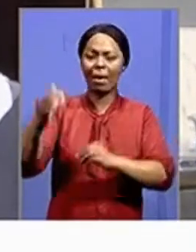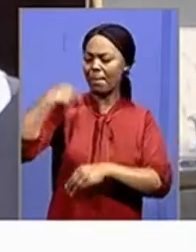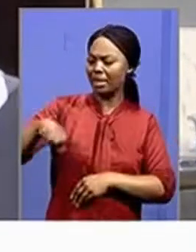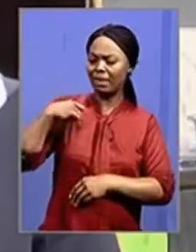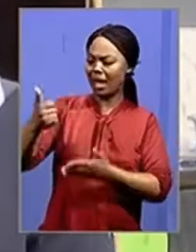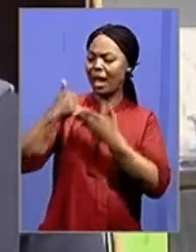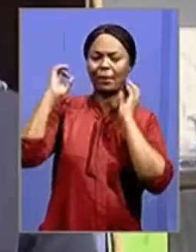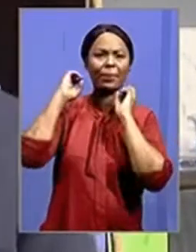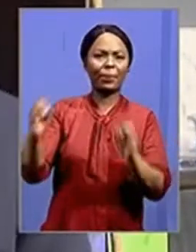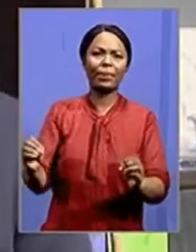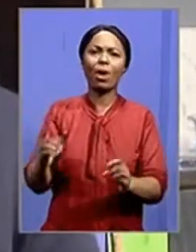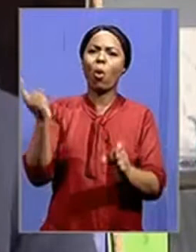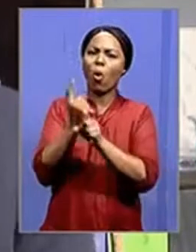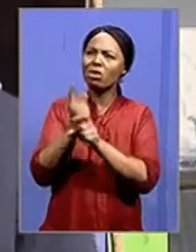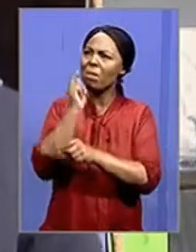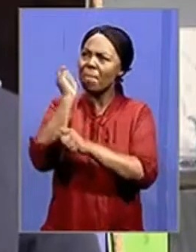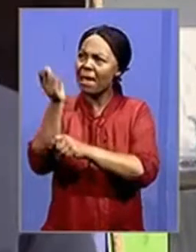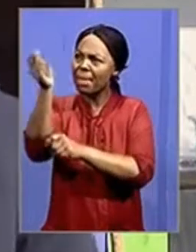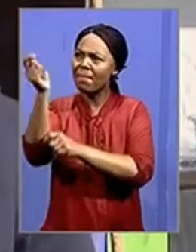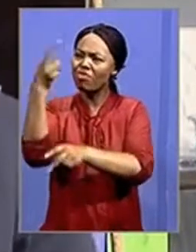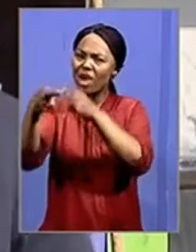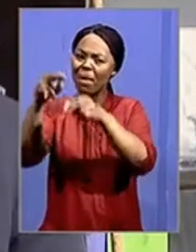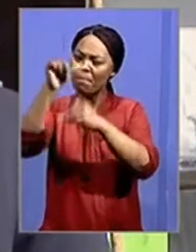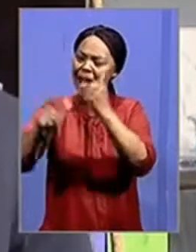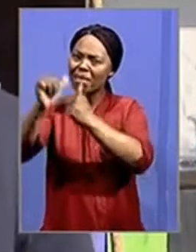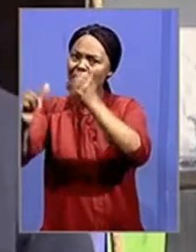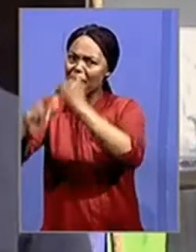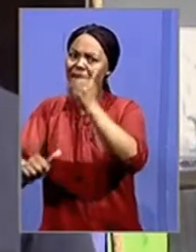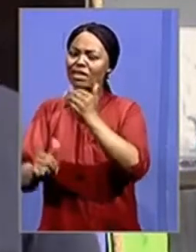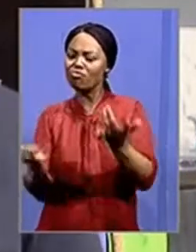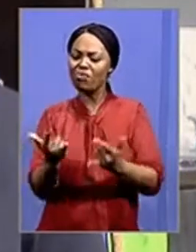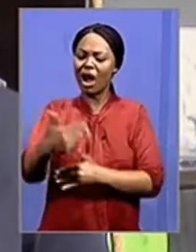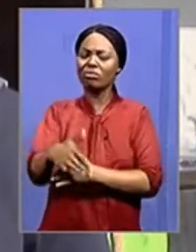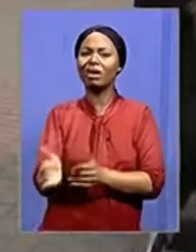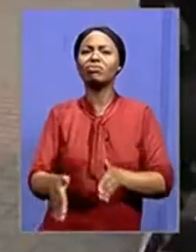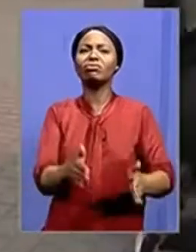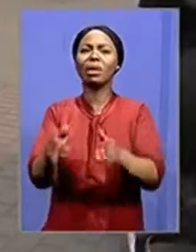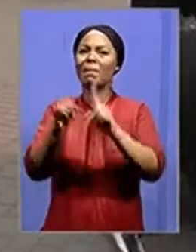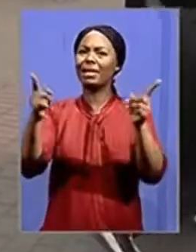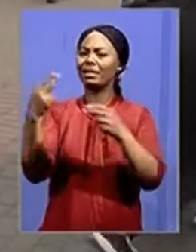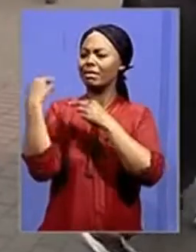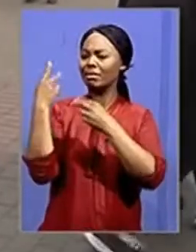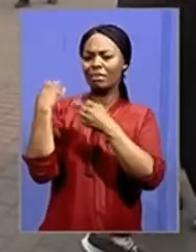rent each and every month, but we not going be able to rent